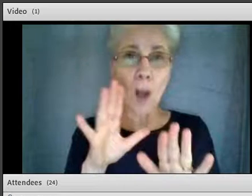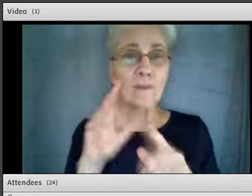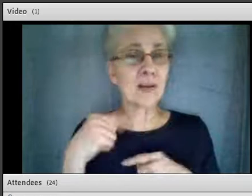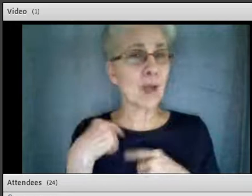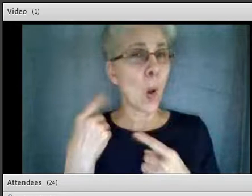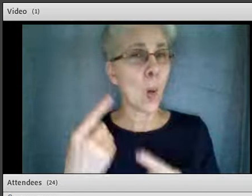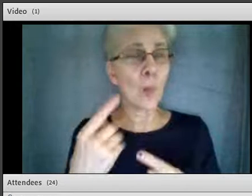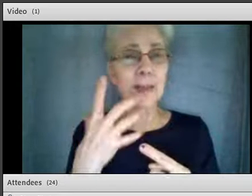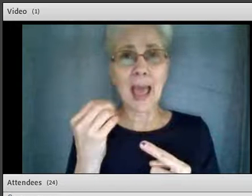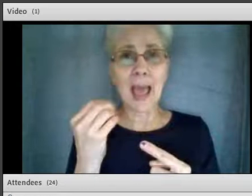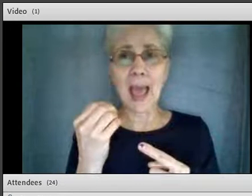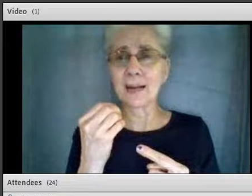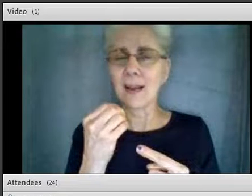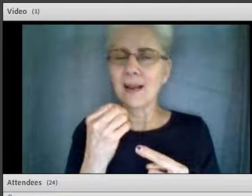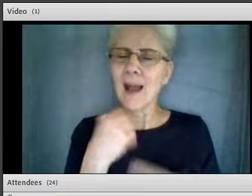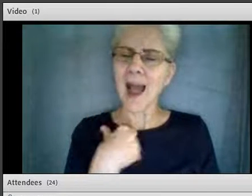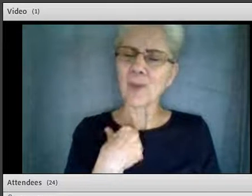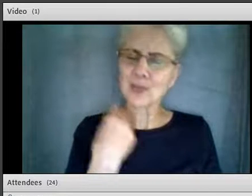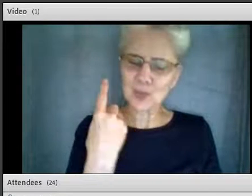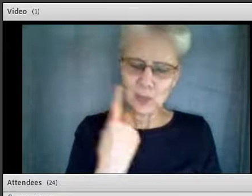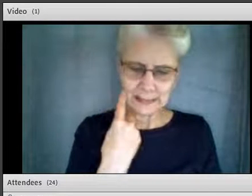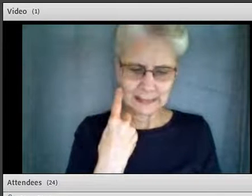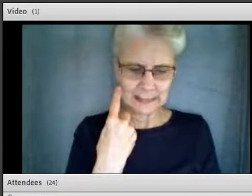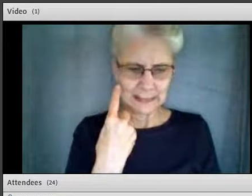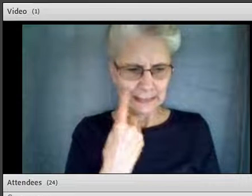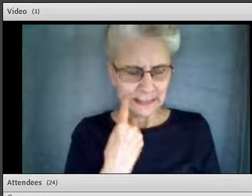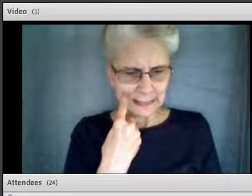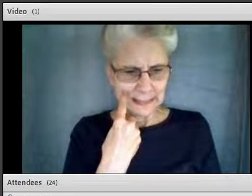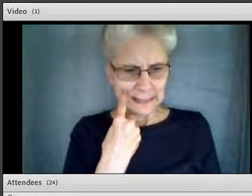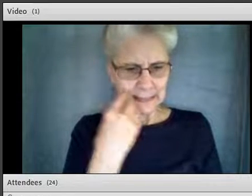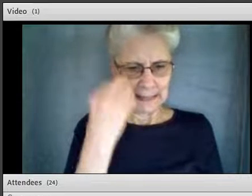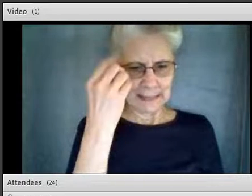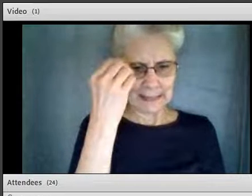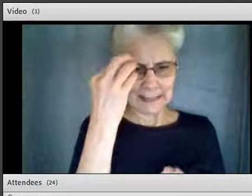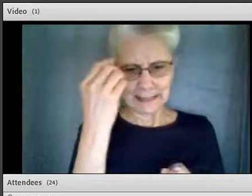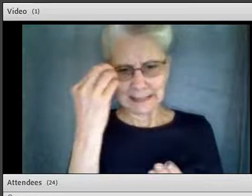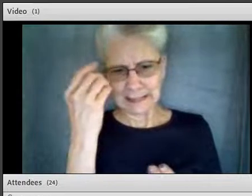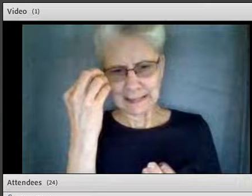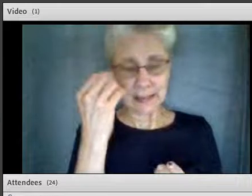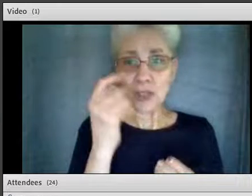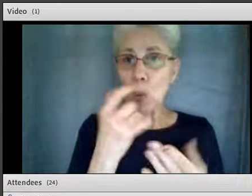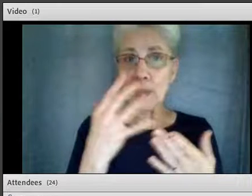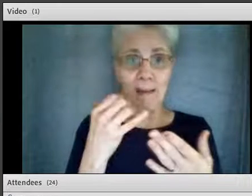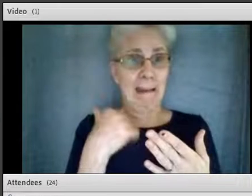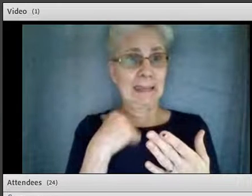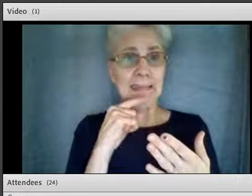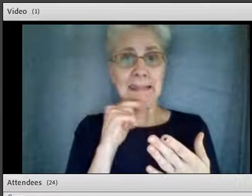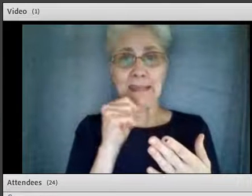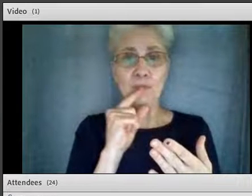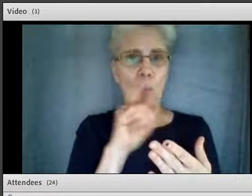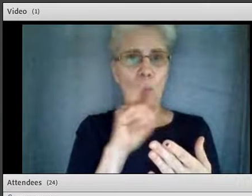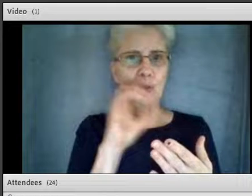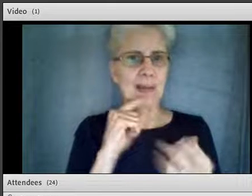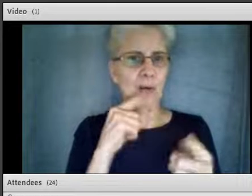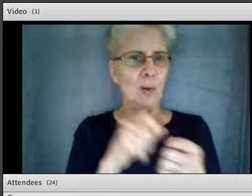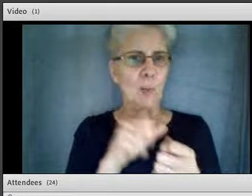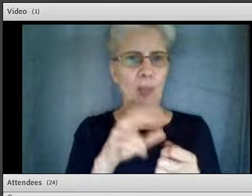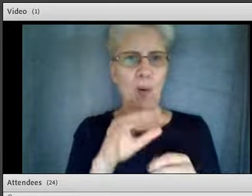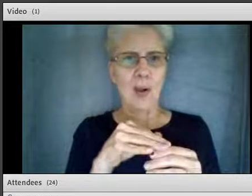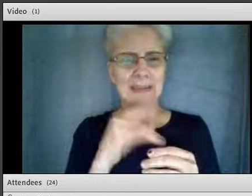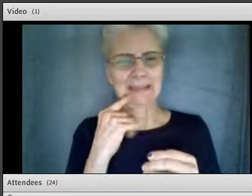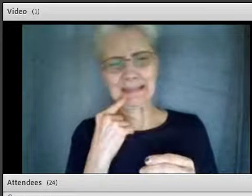kind of going back and forth in my head because that was the only thing I didn't 100% agree with her on. So writing for the